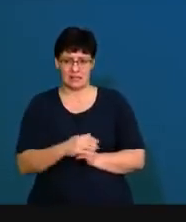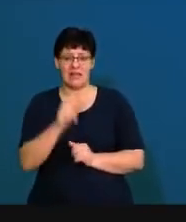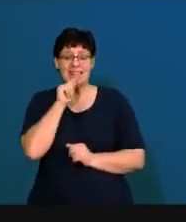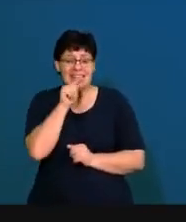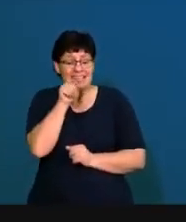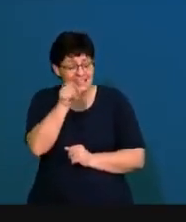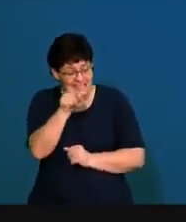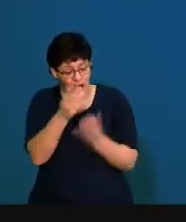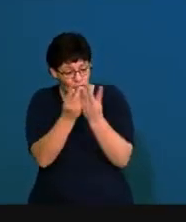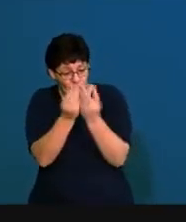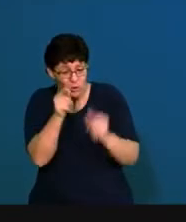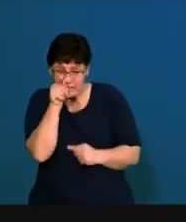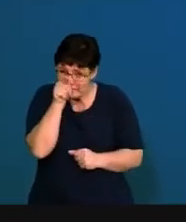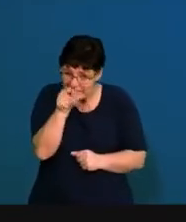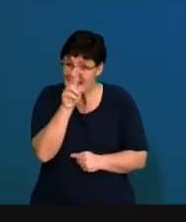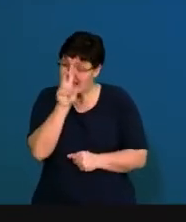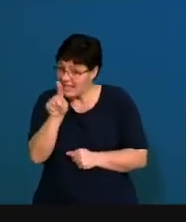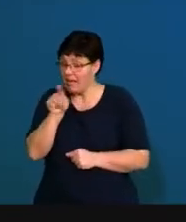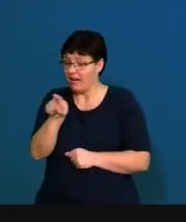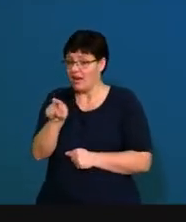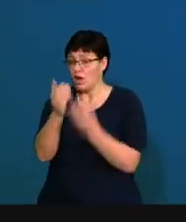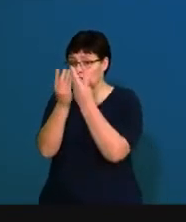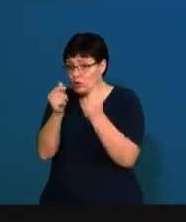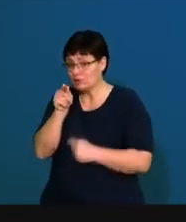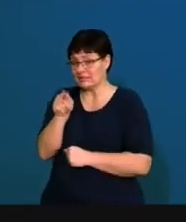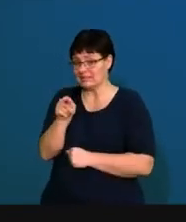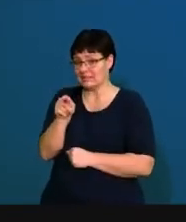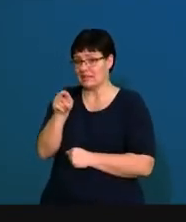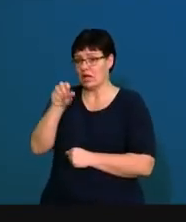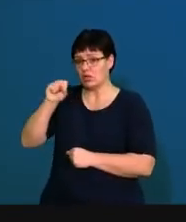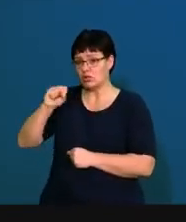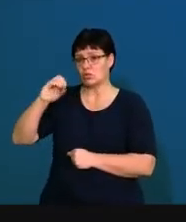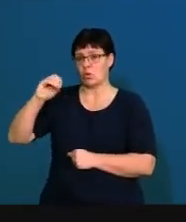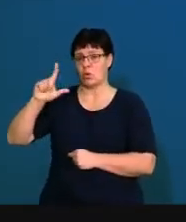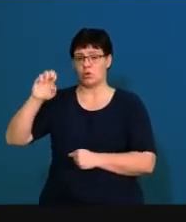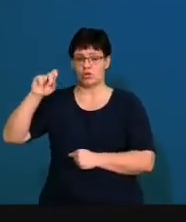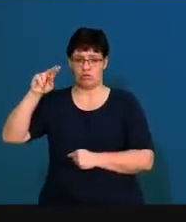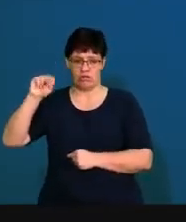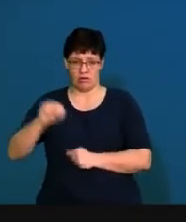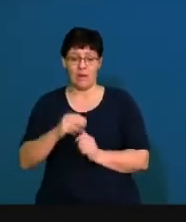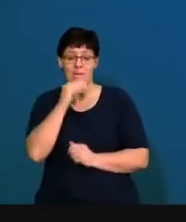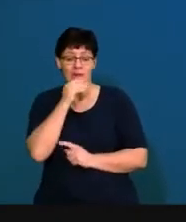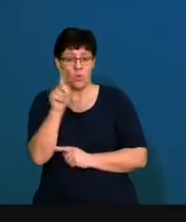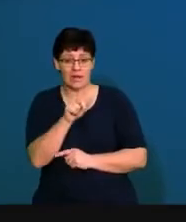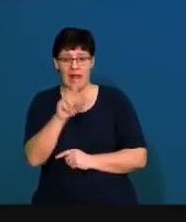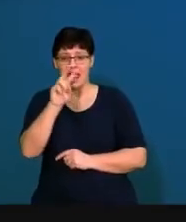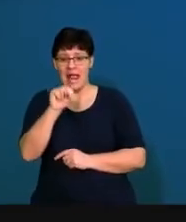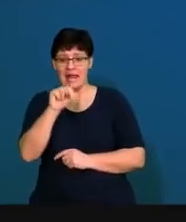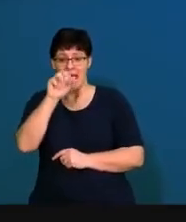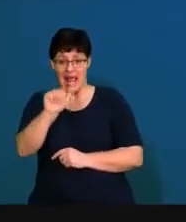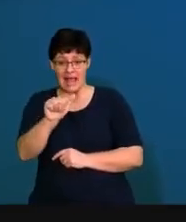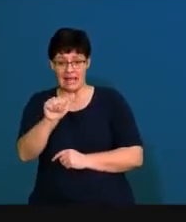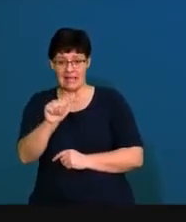chloride is a solution. Pay attention to that. If we talk of a solution, in this case, it's going to be Na,